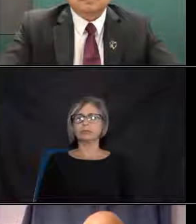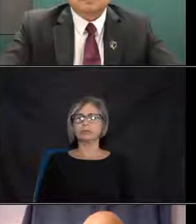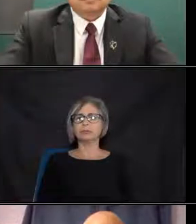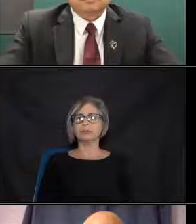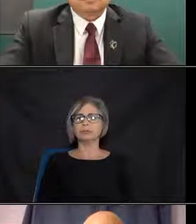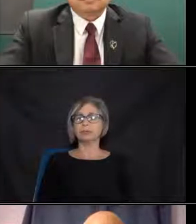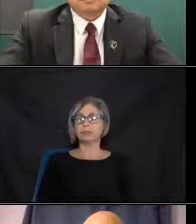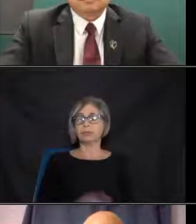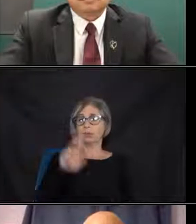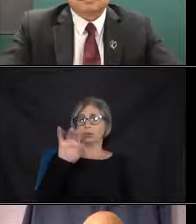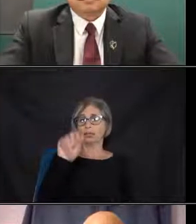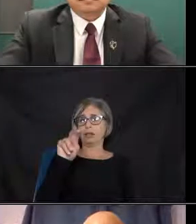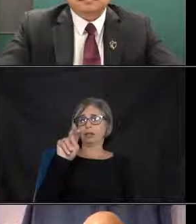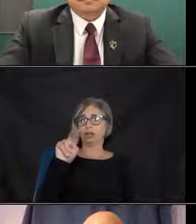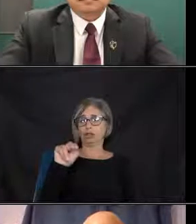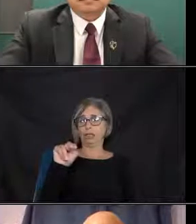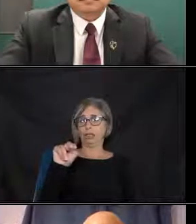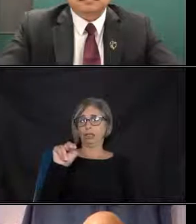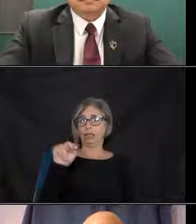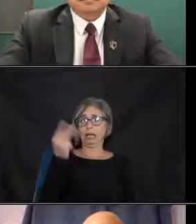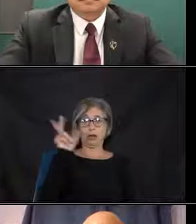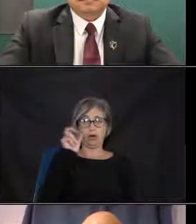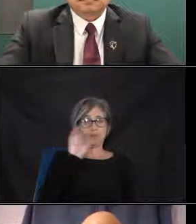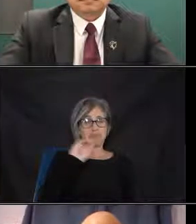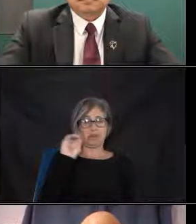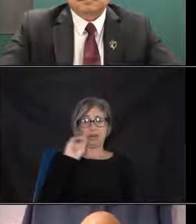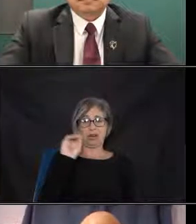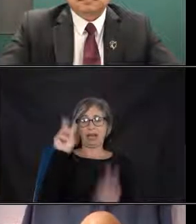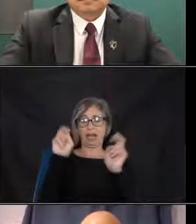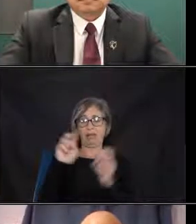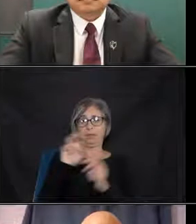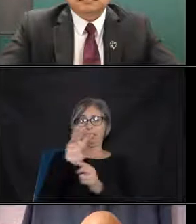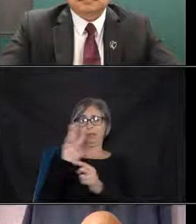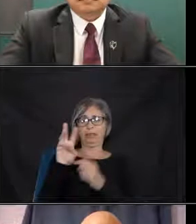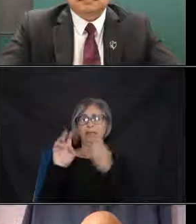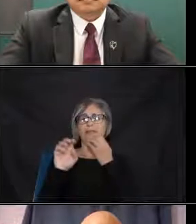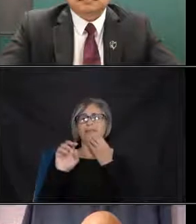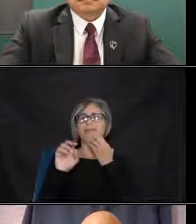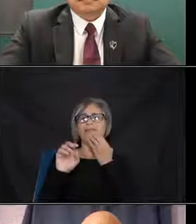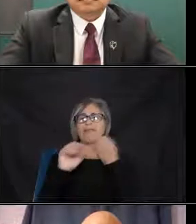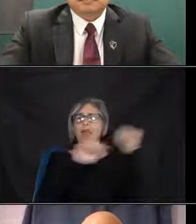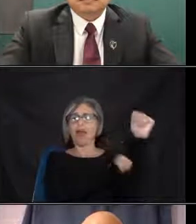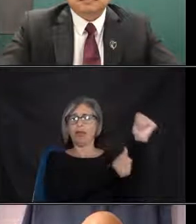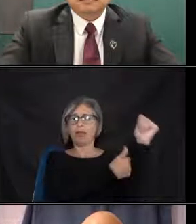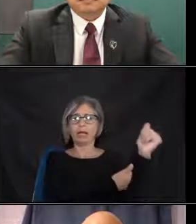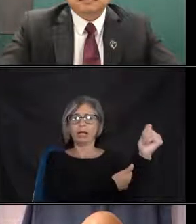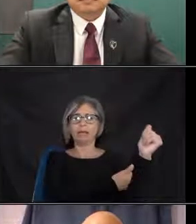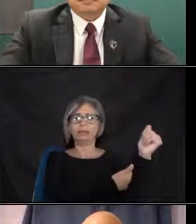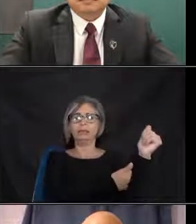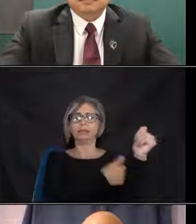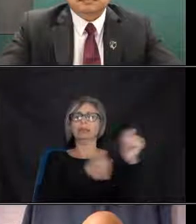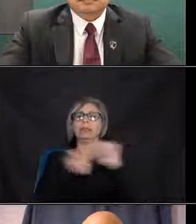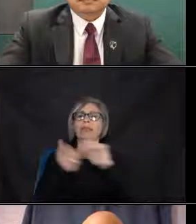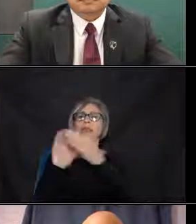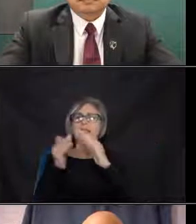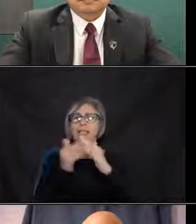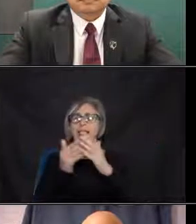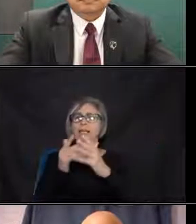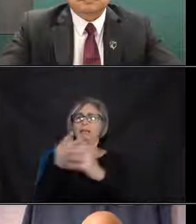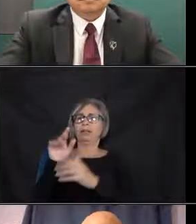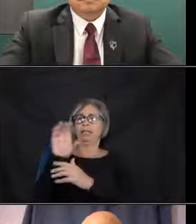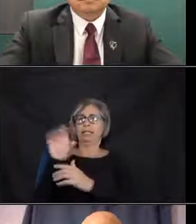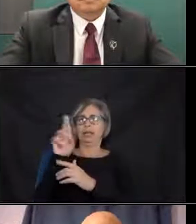resolution, is there anything else? Hearing none. Item 6F, authorize the mayor to sign an interlocal agreement between the city and CRA for the funding of the